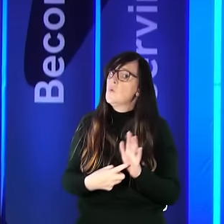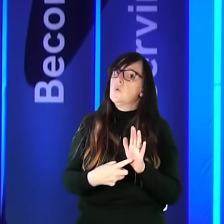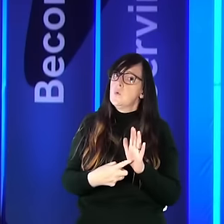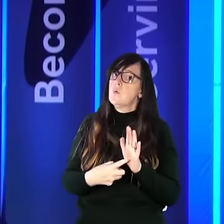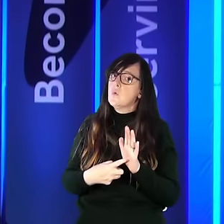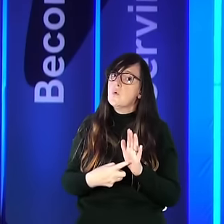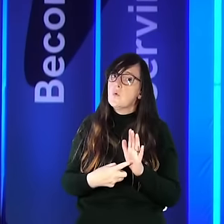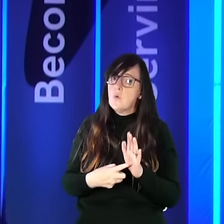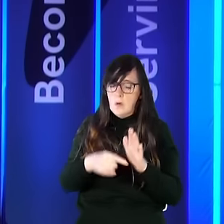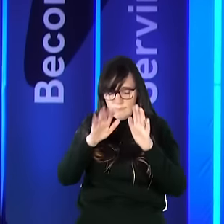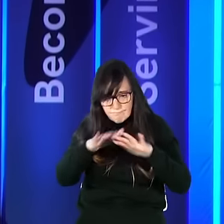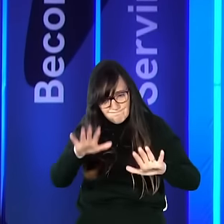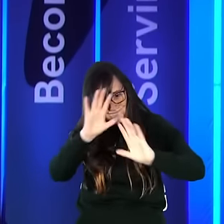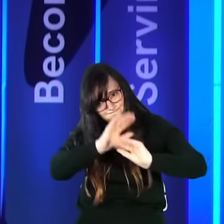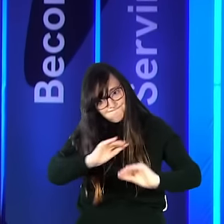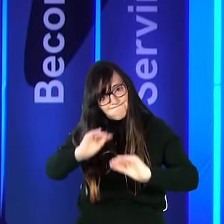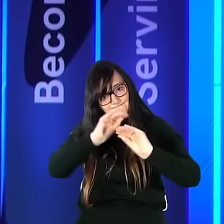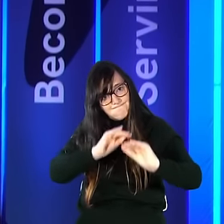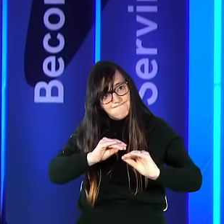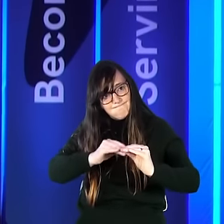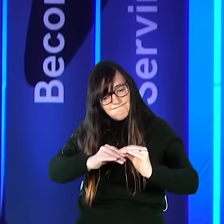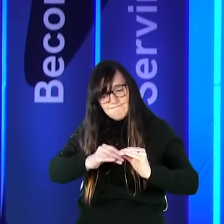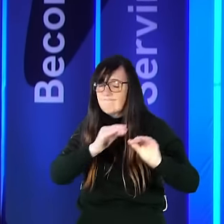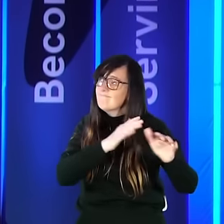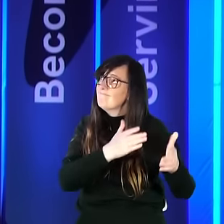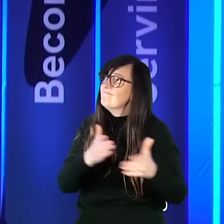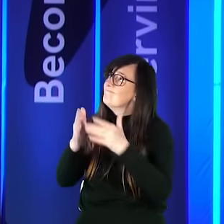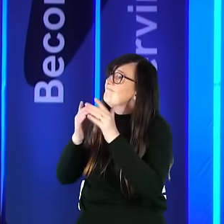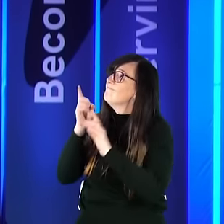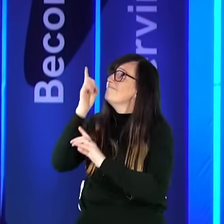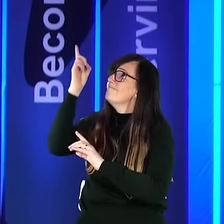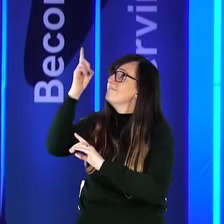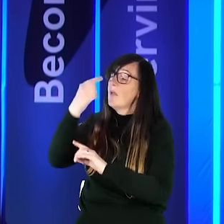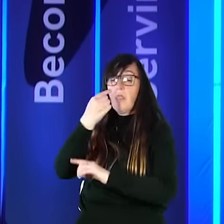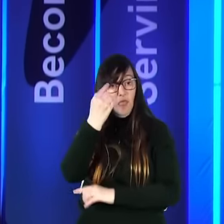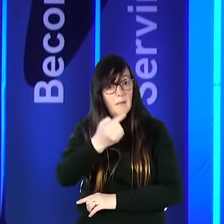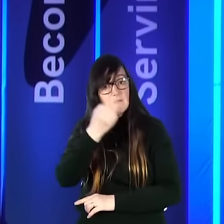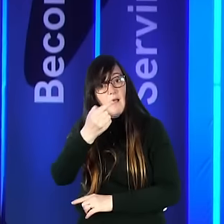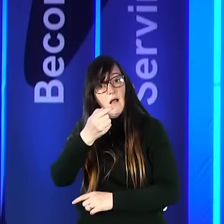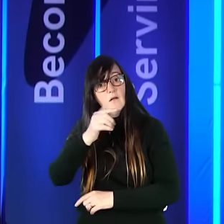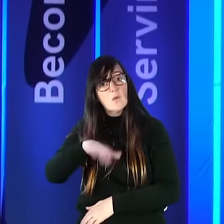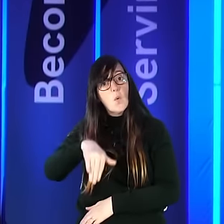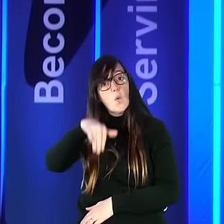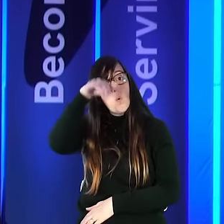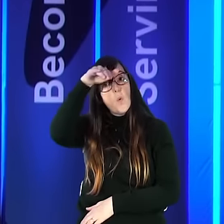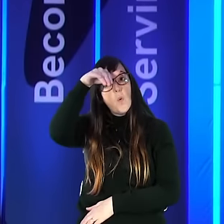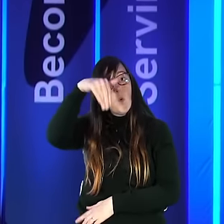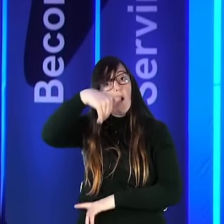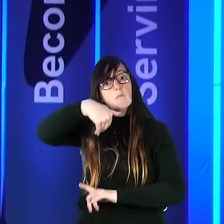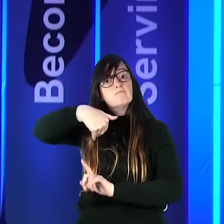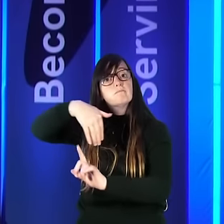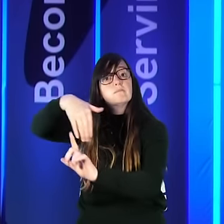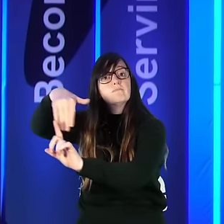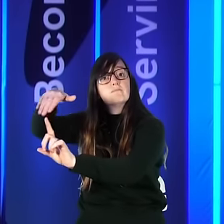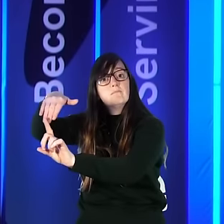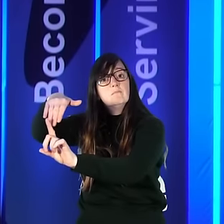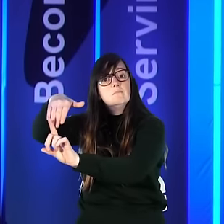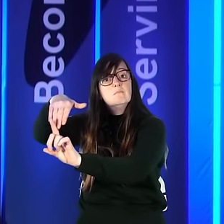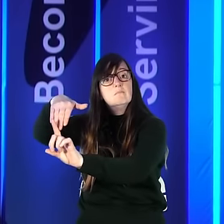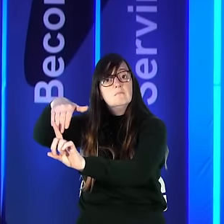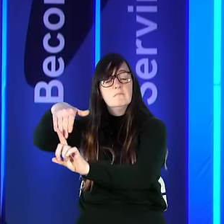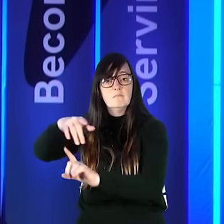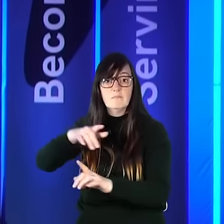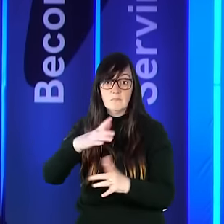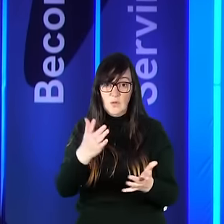then be sent from our homes as disciple-making disciples. Pray that about your children right now, even the children not